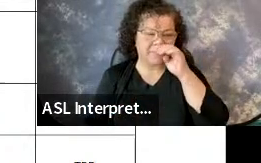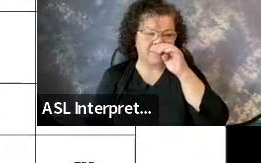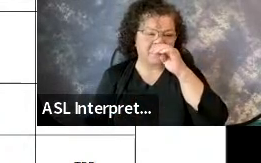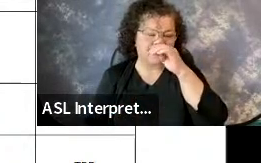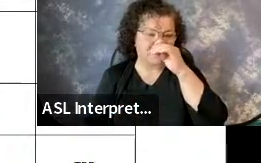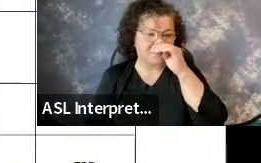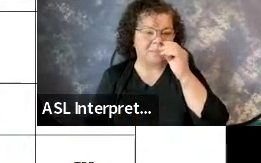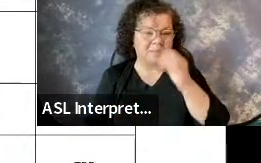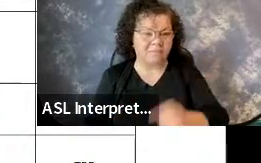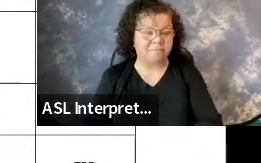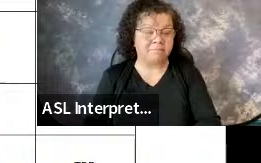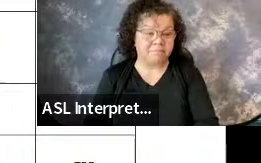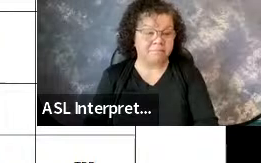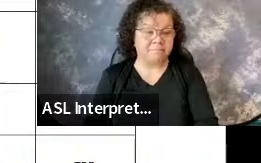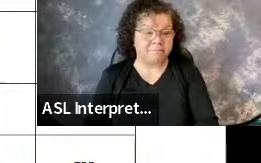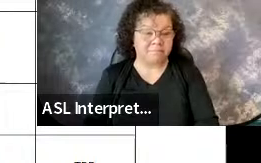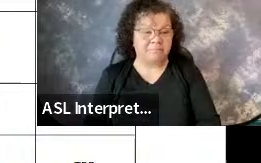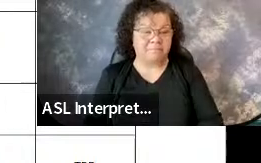Okay.